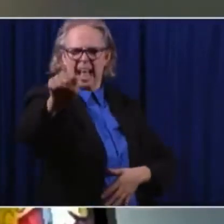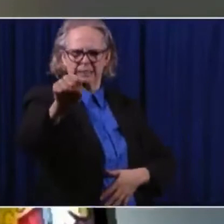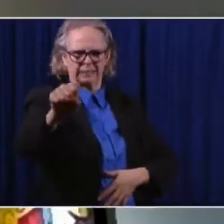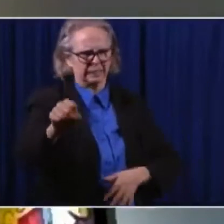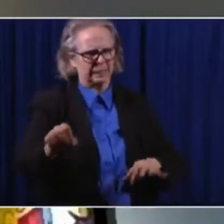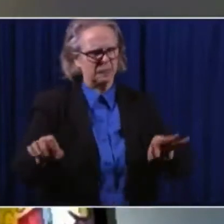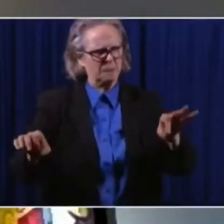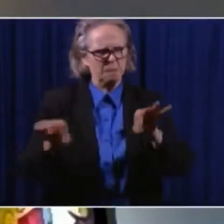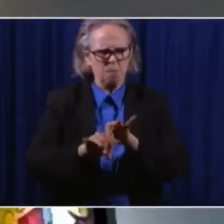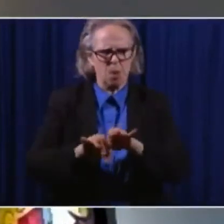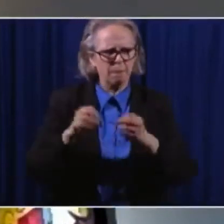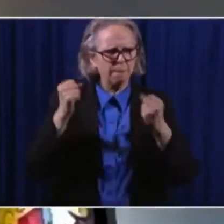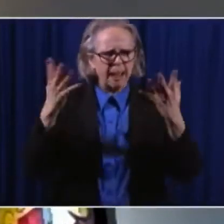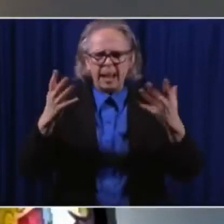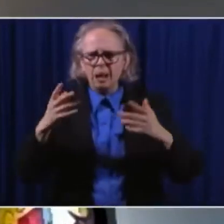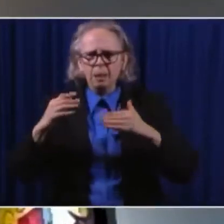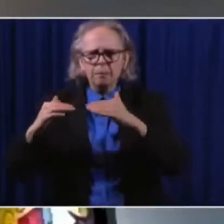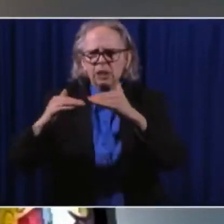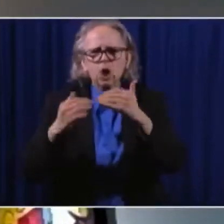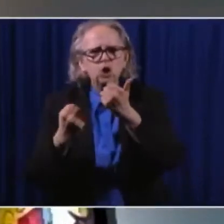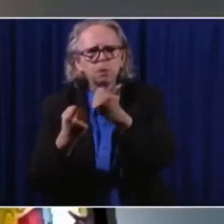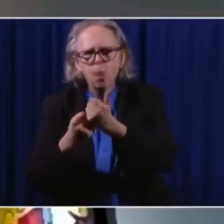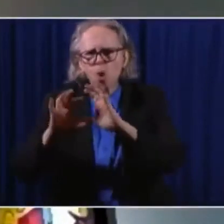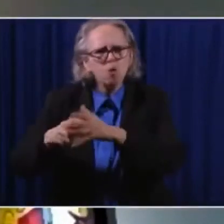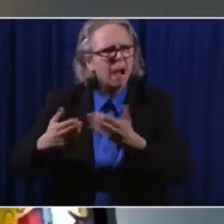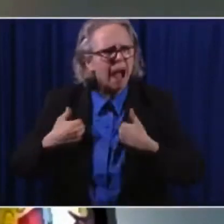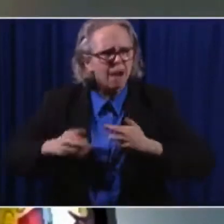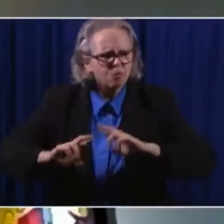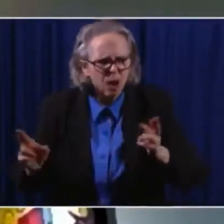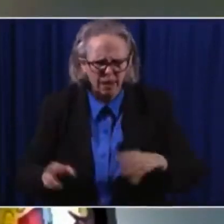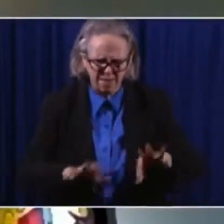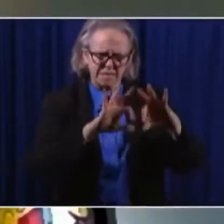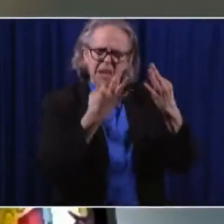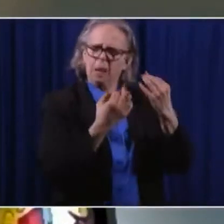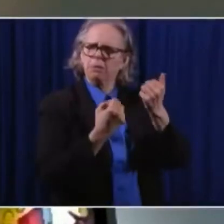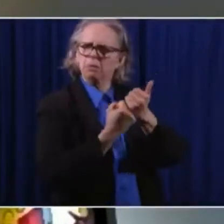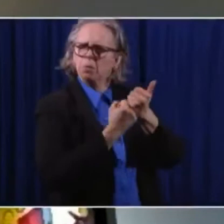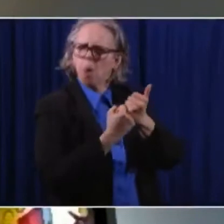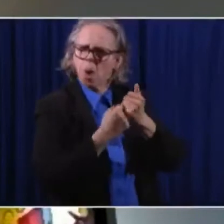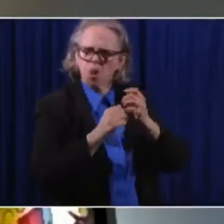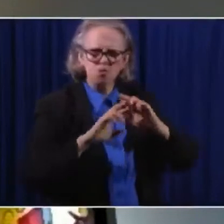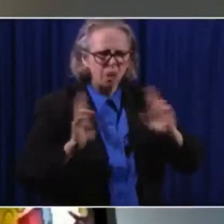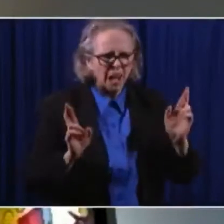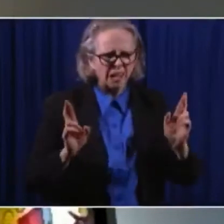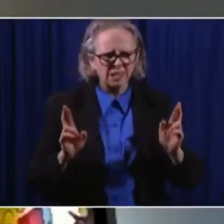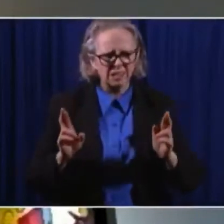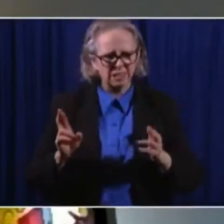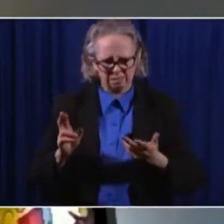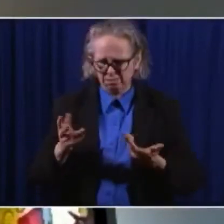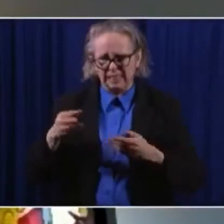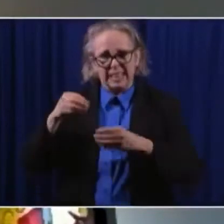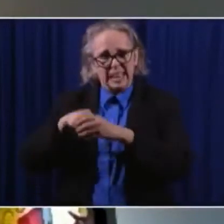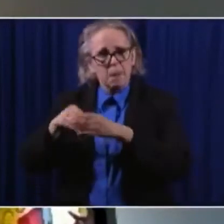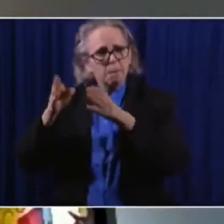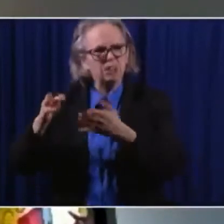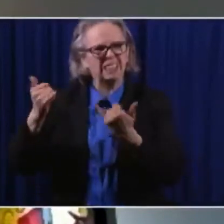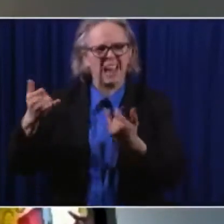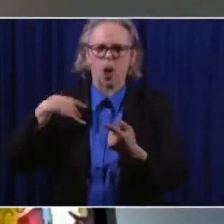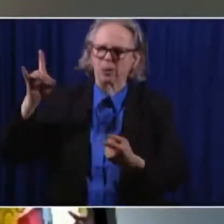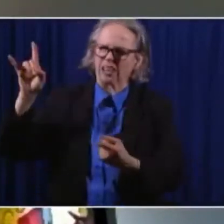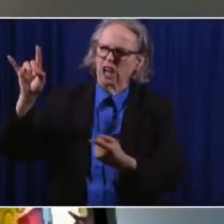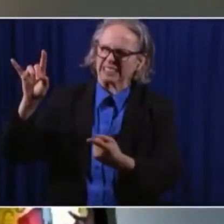support groups that are continuing in person. Maybe there's fewer people, they're sitting further apart, they're wearing masks, the meetings might be